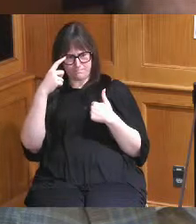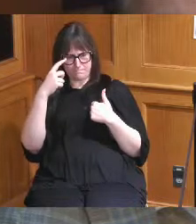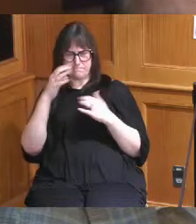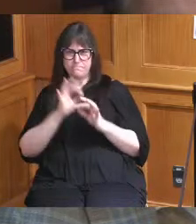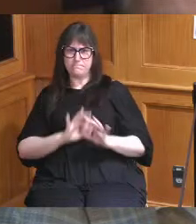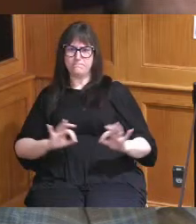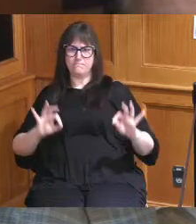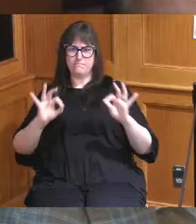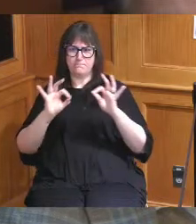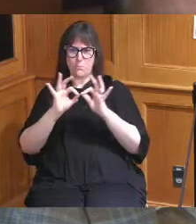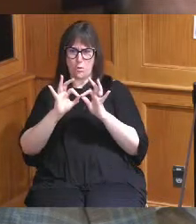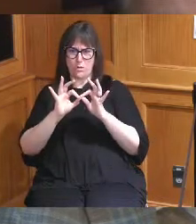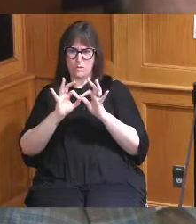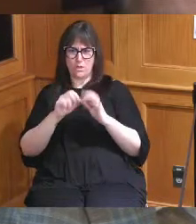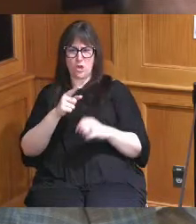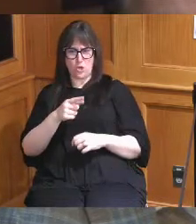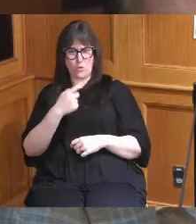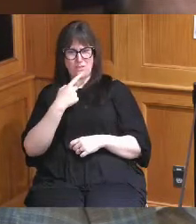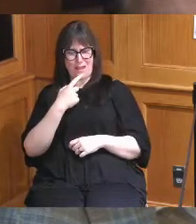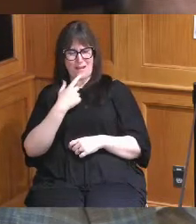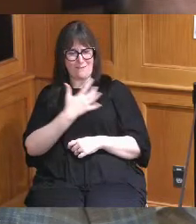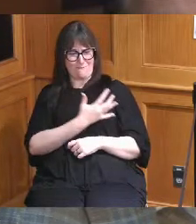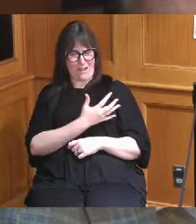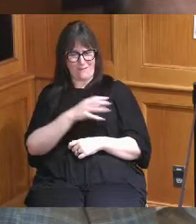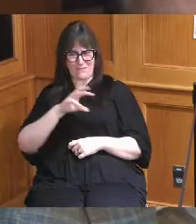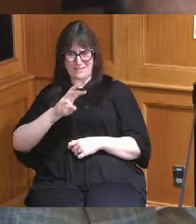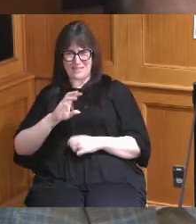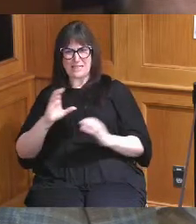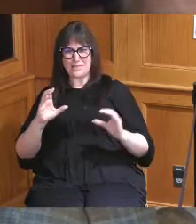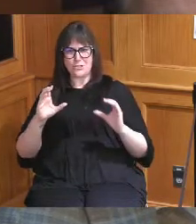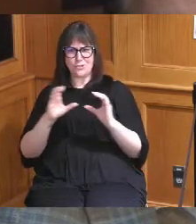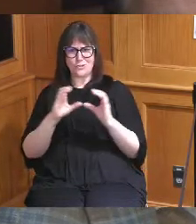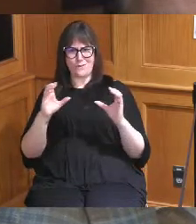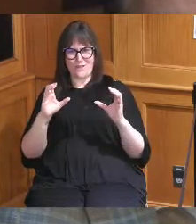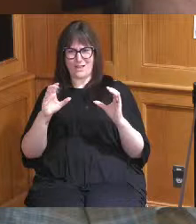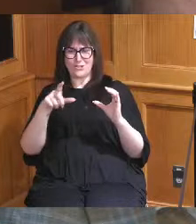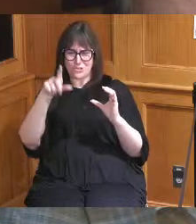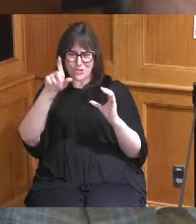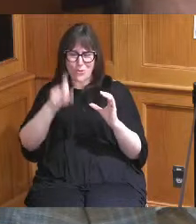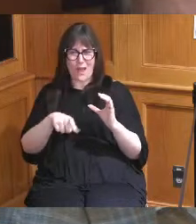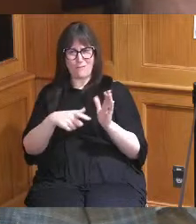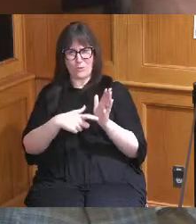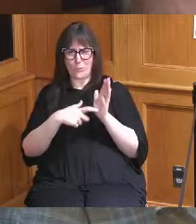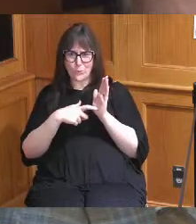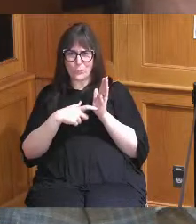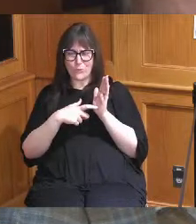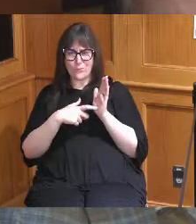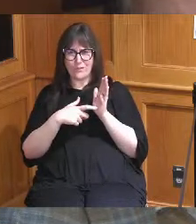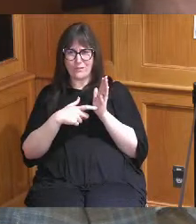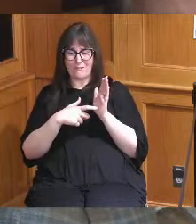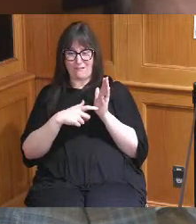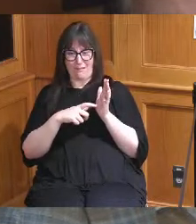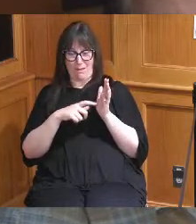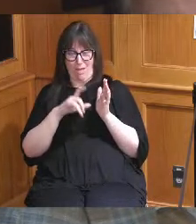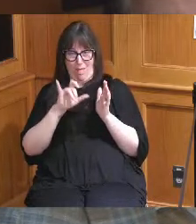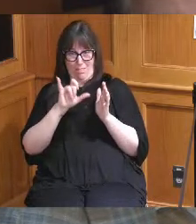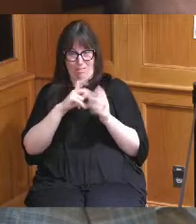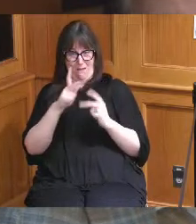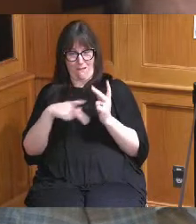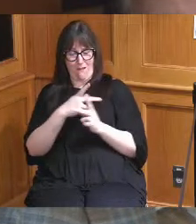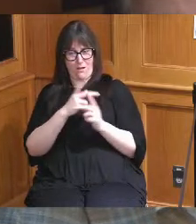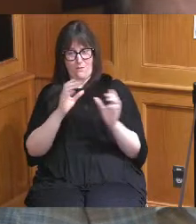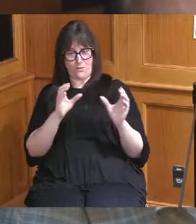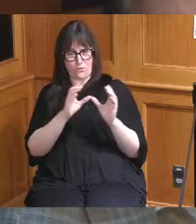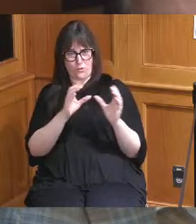just indicated and you named 5 or 6 certifications that you got to go through. And those certifications,